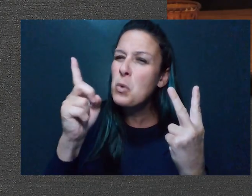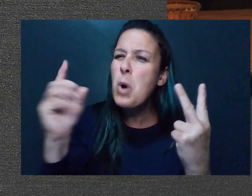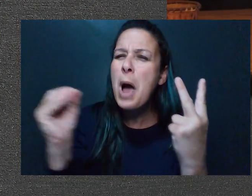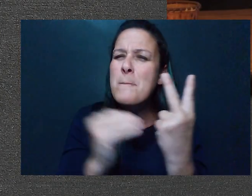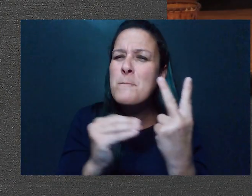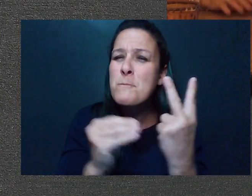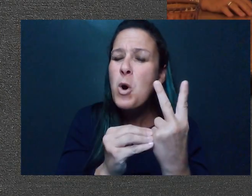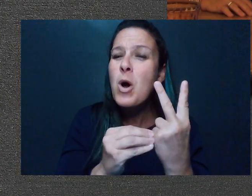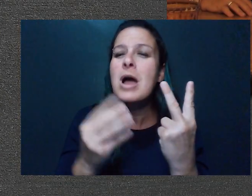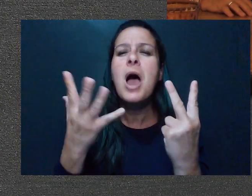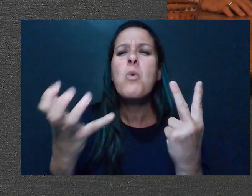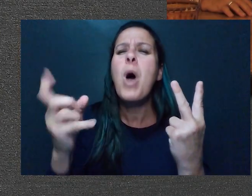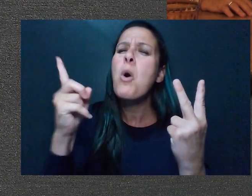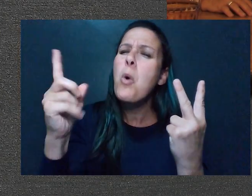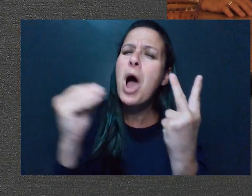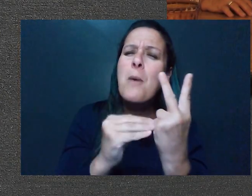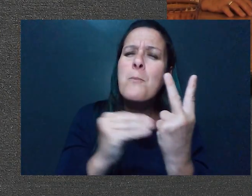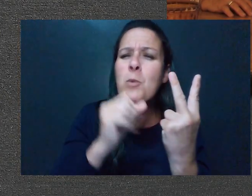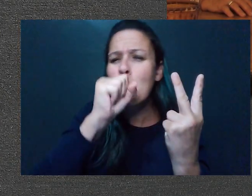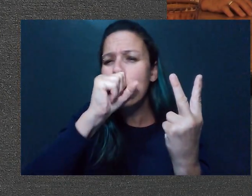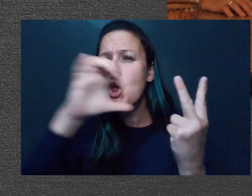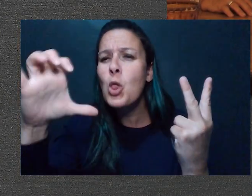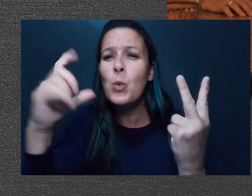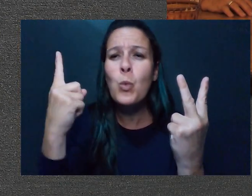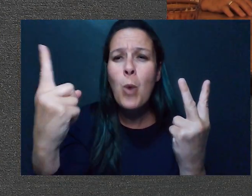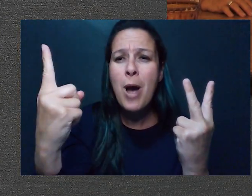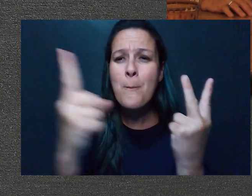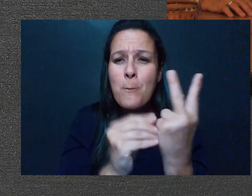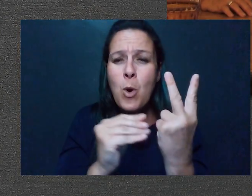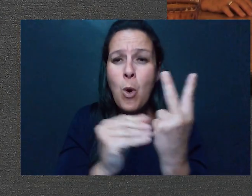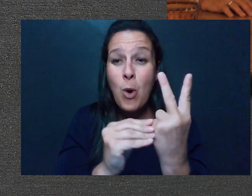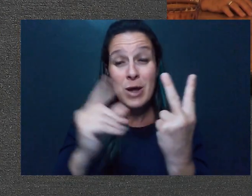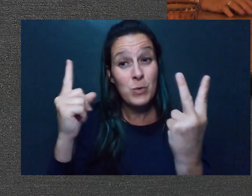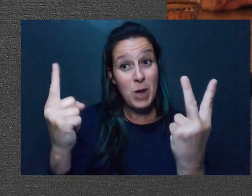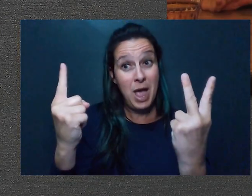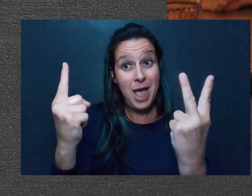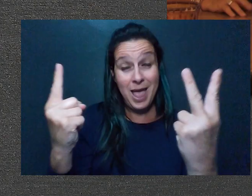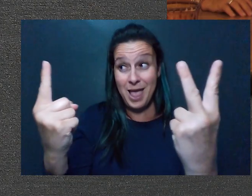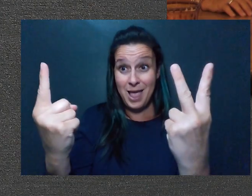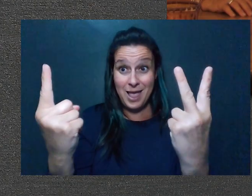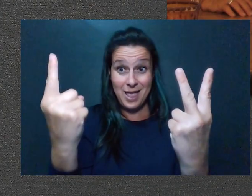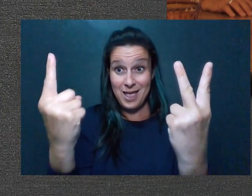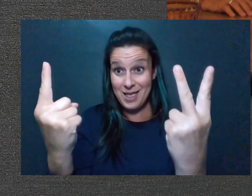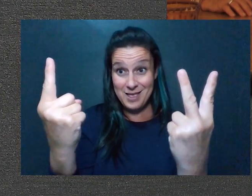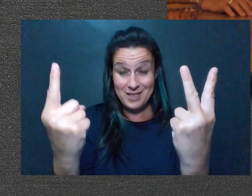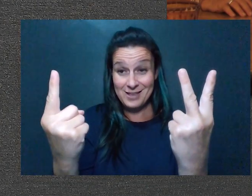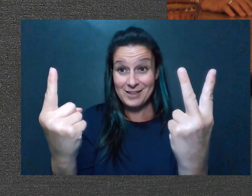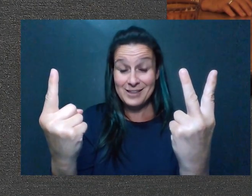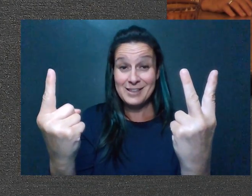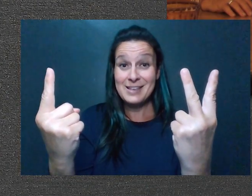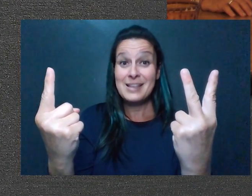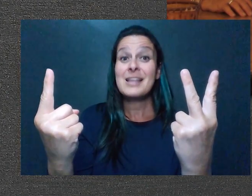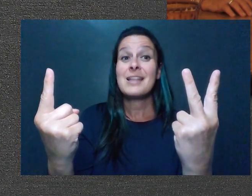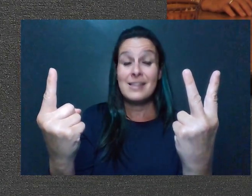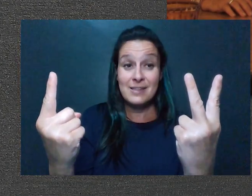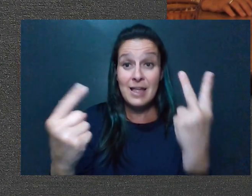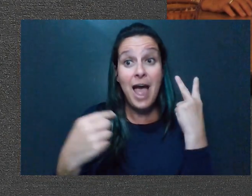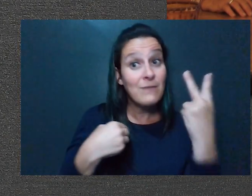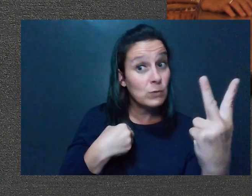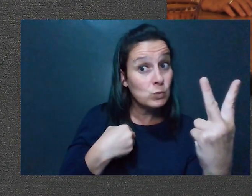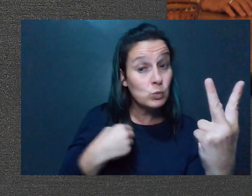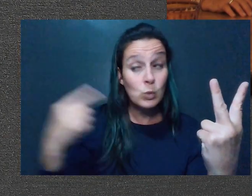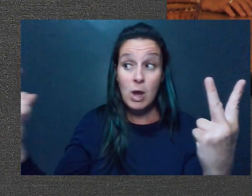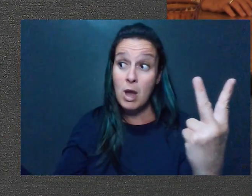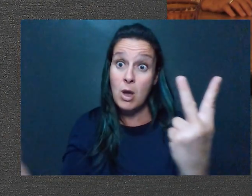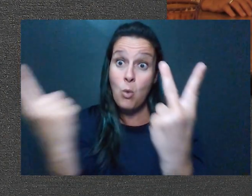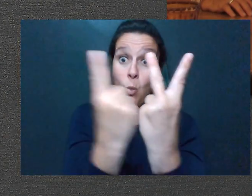want one more balloon, because that's what they always want, one more. You have 2 and you add